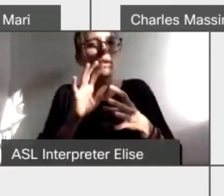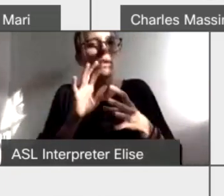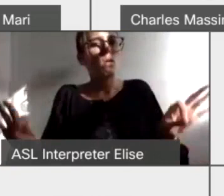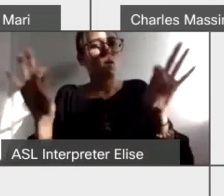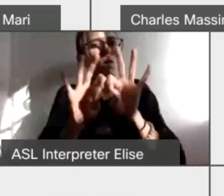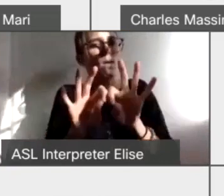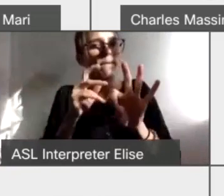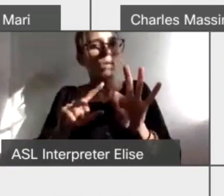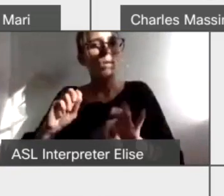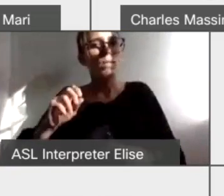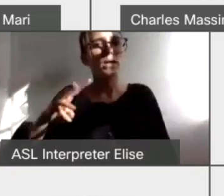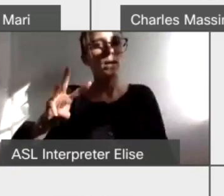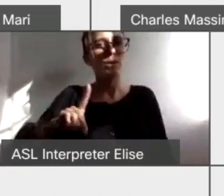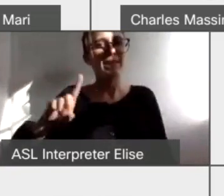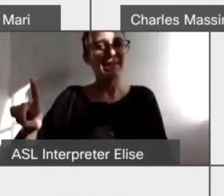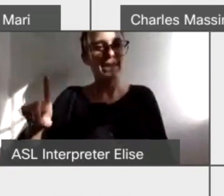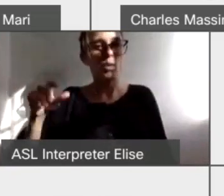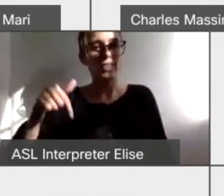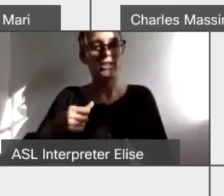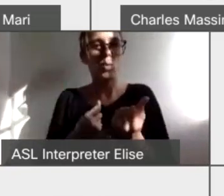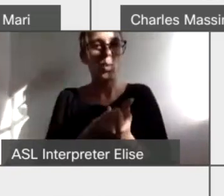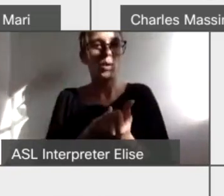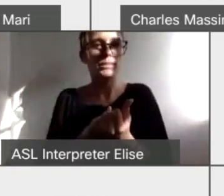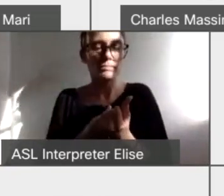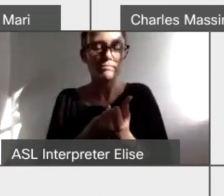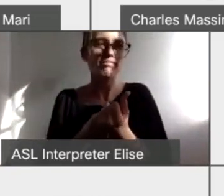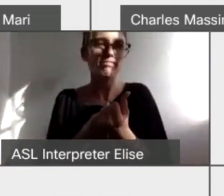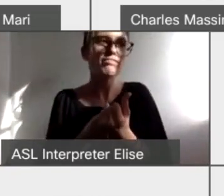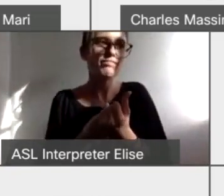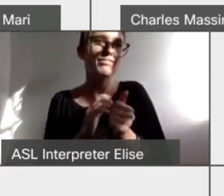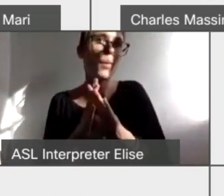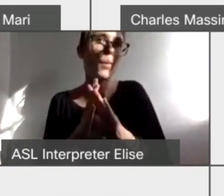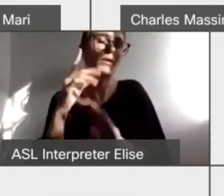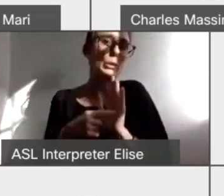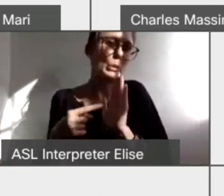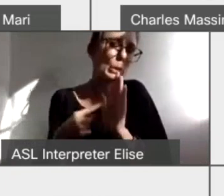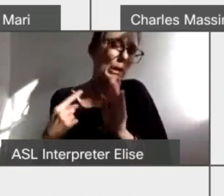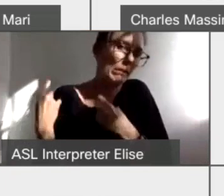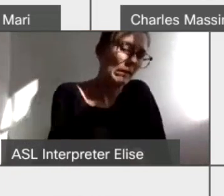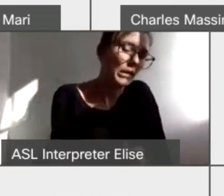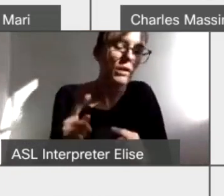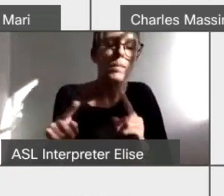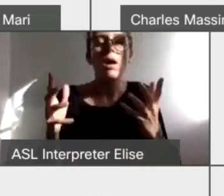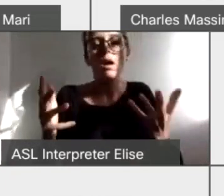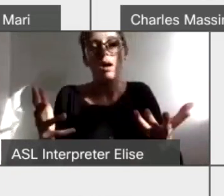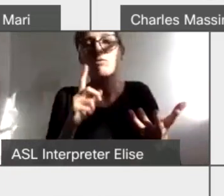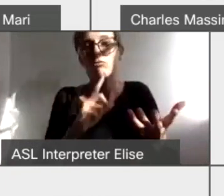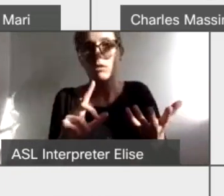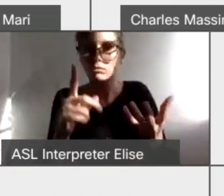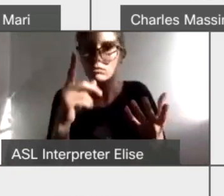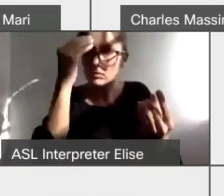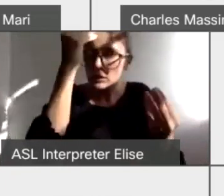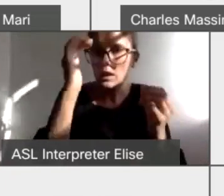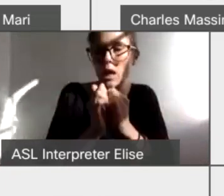to OPWDD. So this kind of support is somewhat overdue, and it sounds like it's been well thought out how it's going to